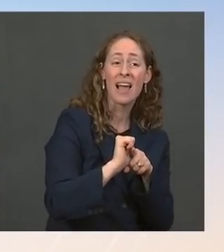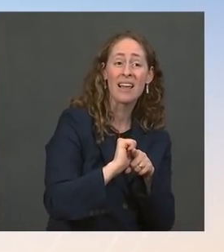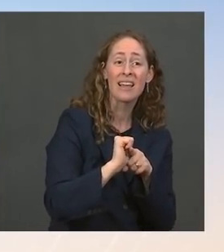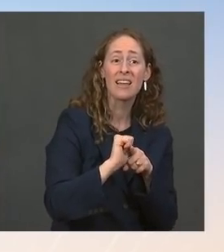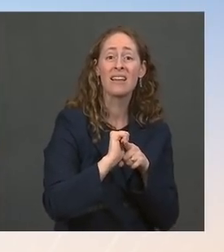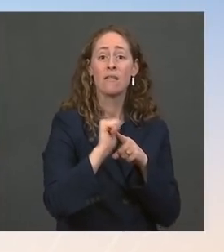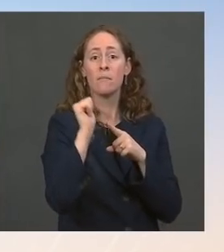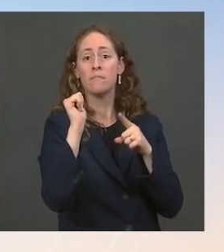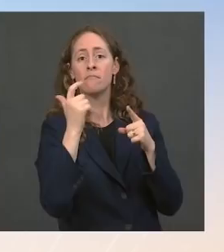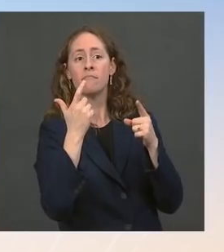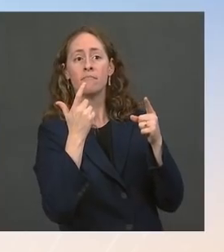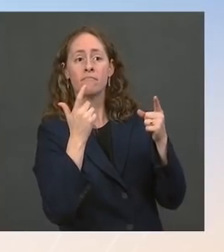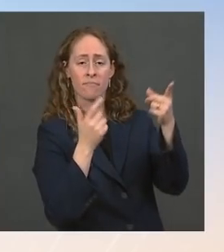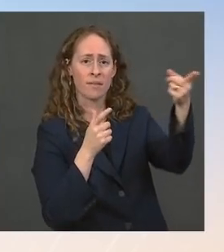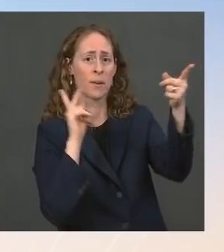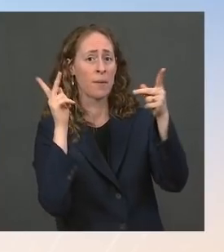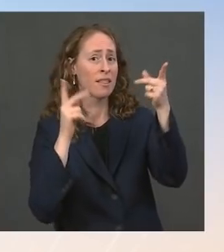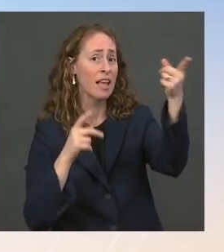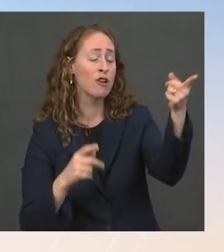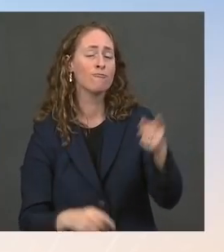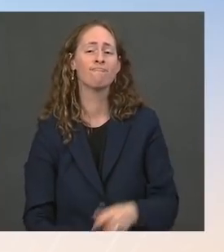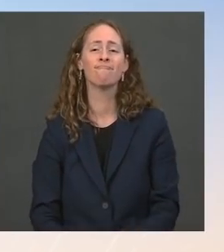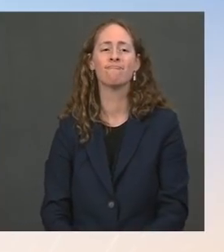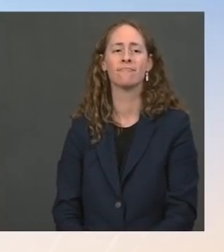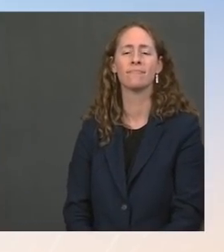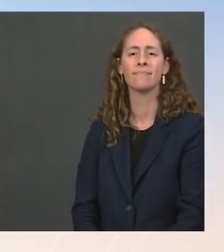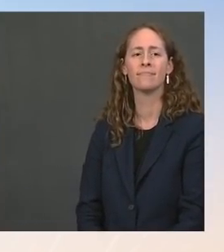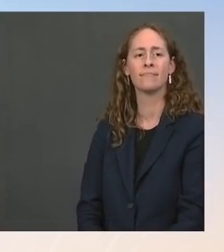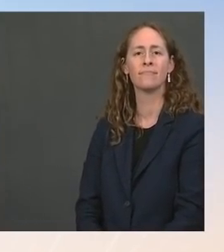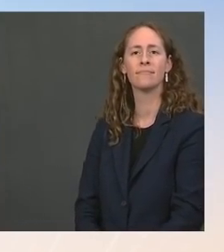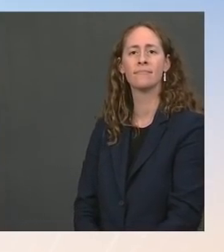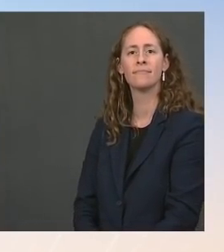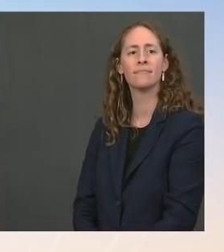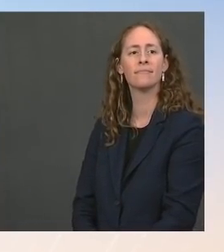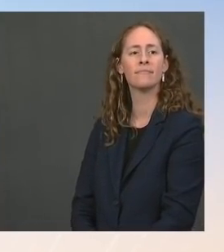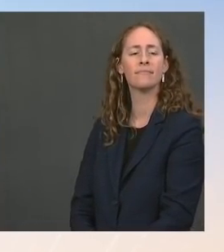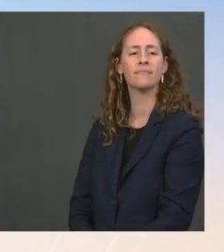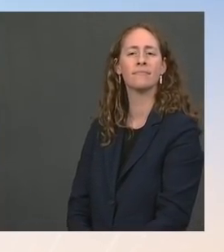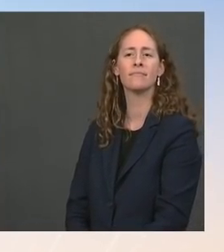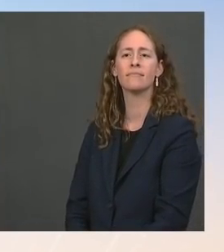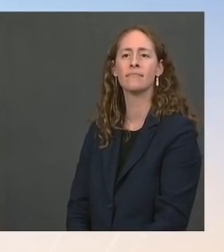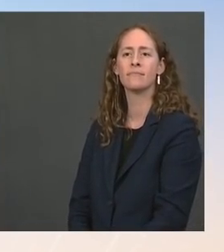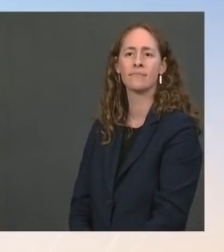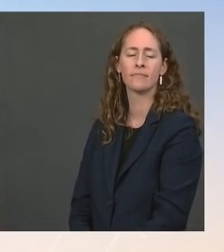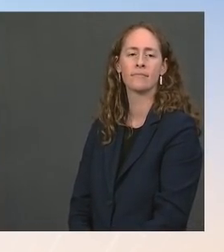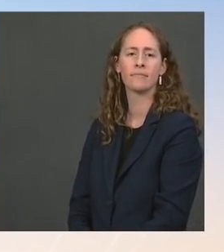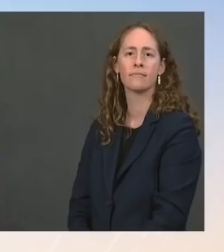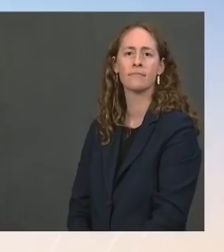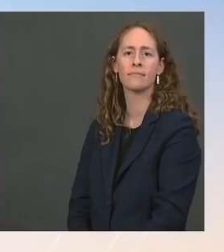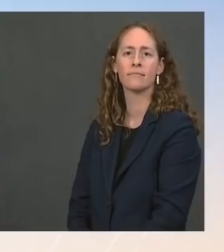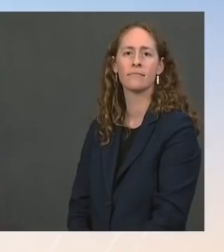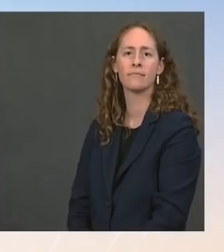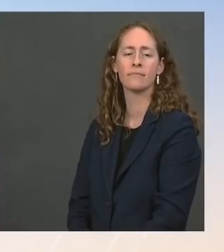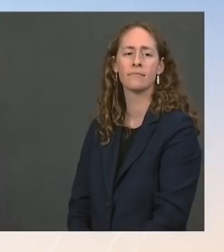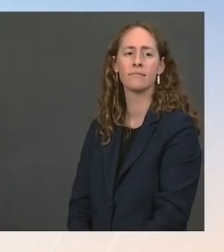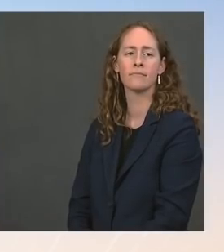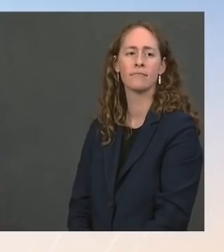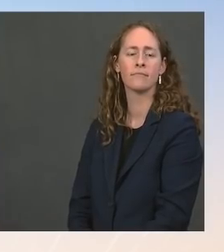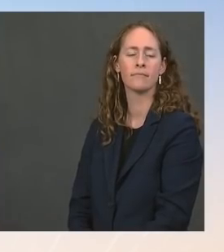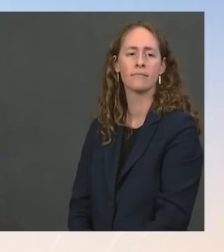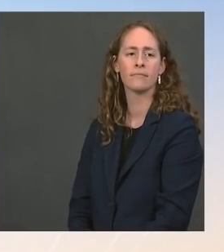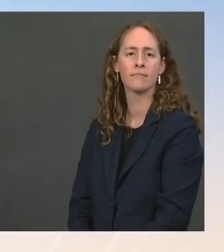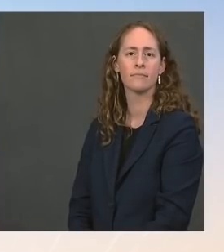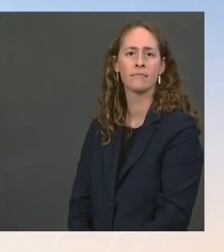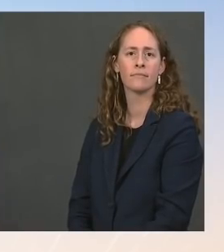ground. Go ahead. Thanks, Jen. A couple questions on COVID, one having to do with masks and airlines. Mm-hmm. About a little more